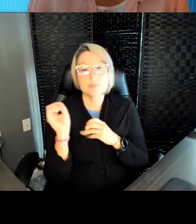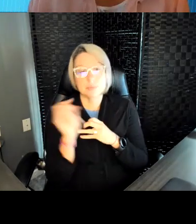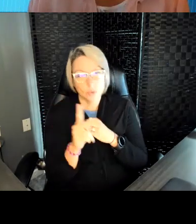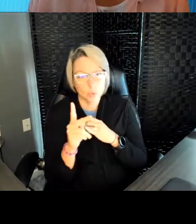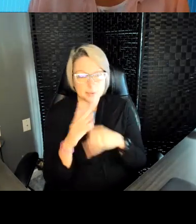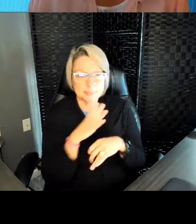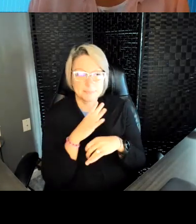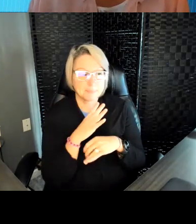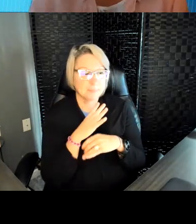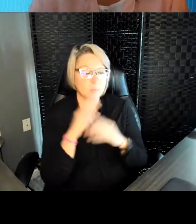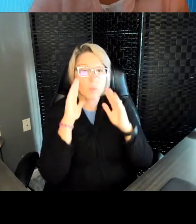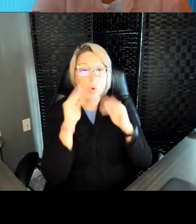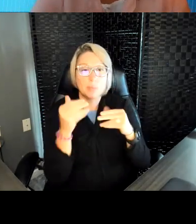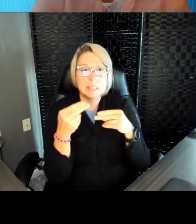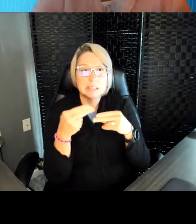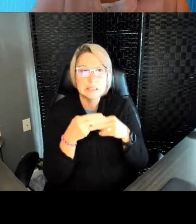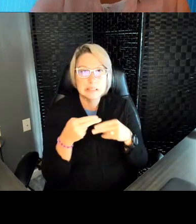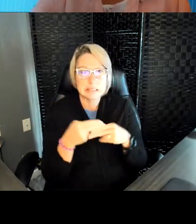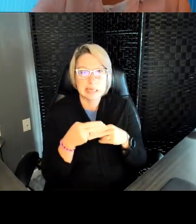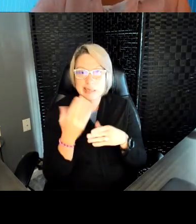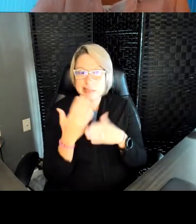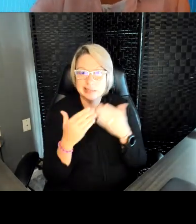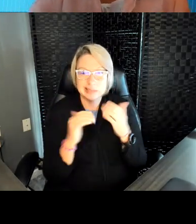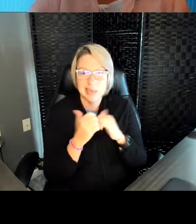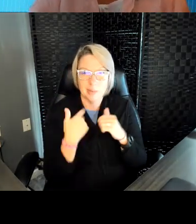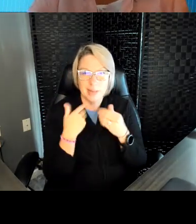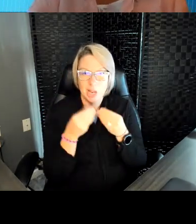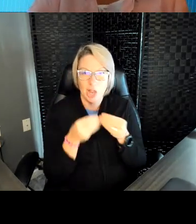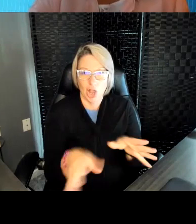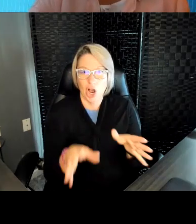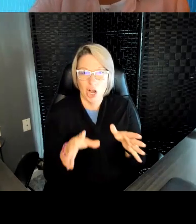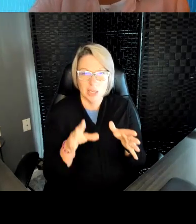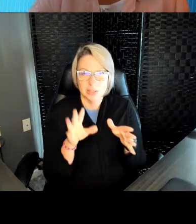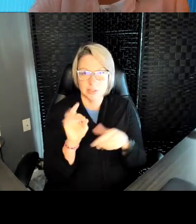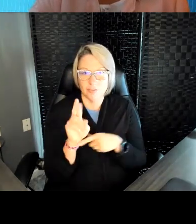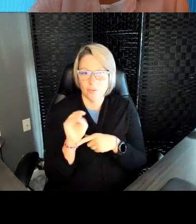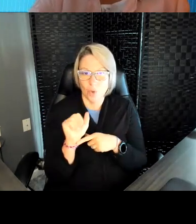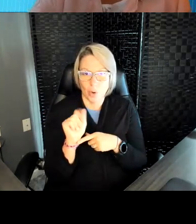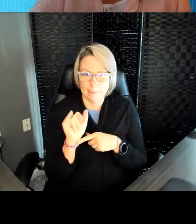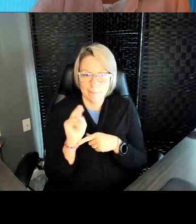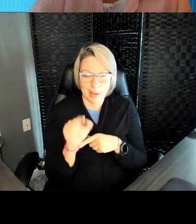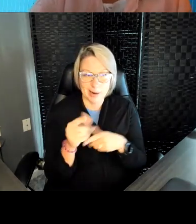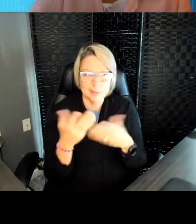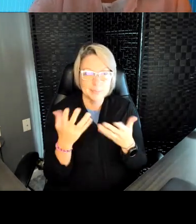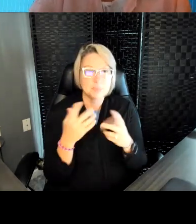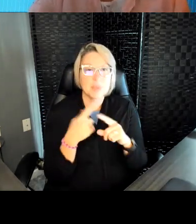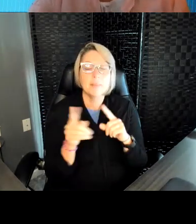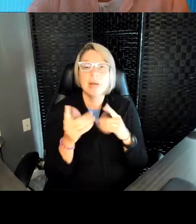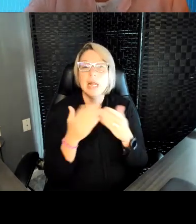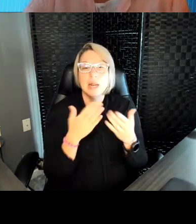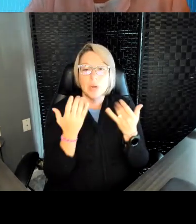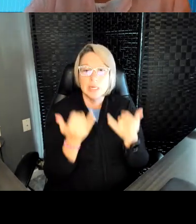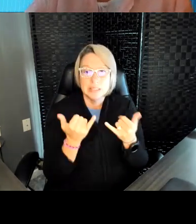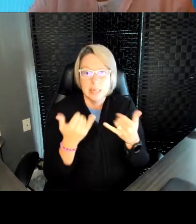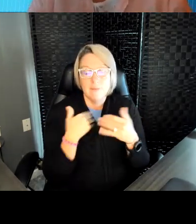I'm hoping my slides, somehow I've lost some of my formatting. So here's what we're going to talk about today. And it's a lot.